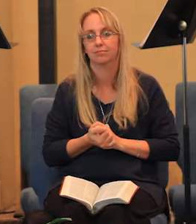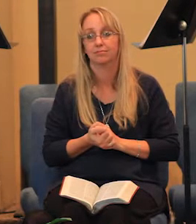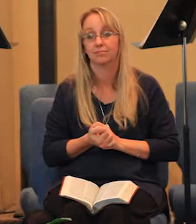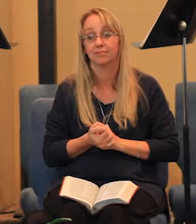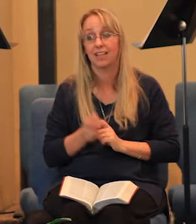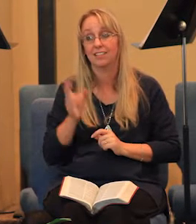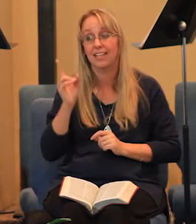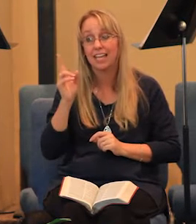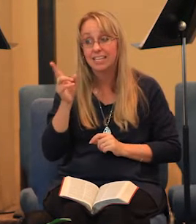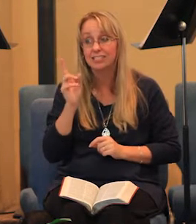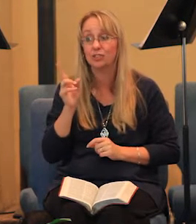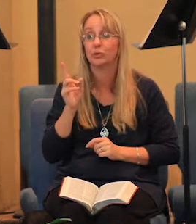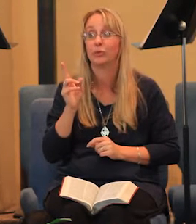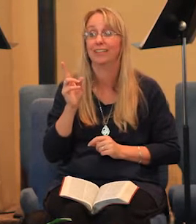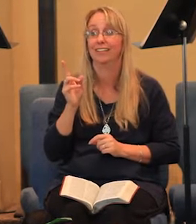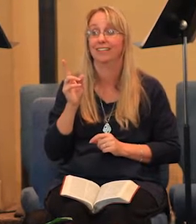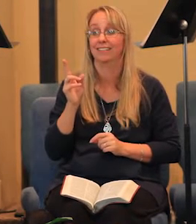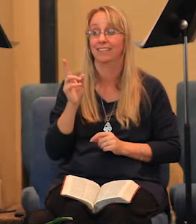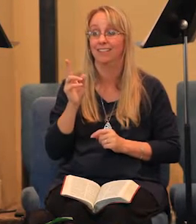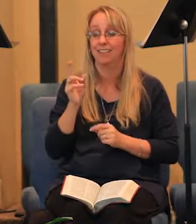It's history-making.